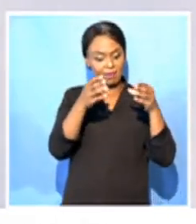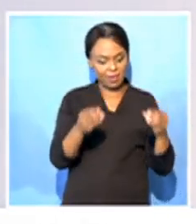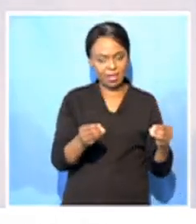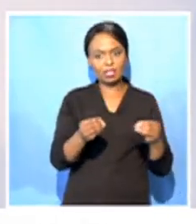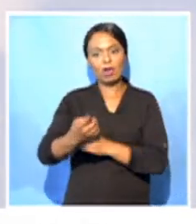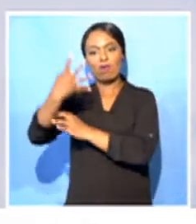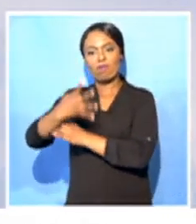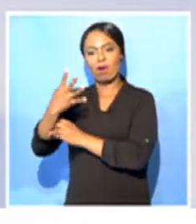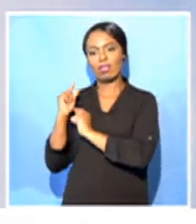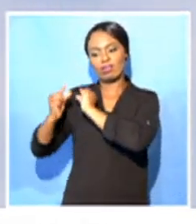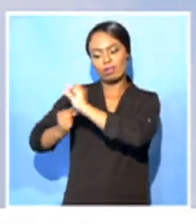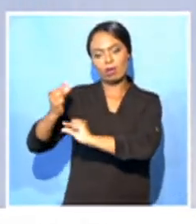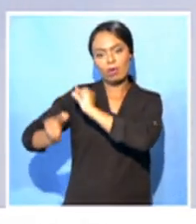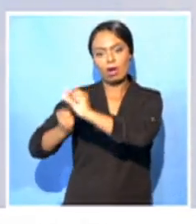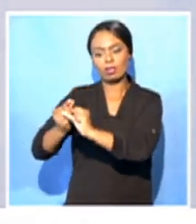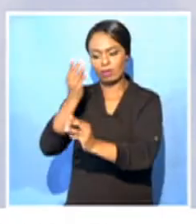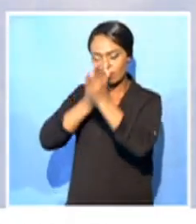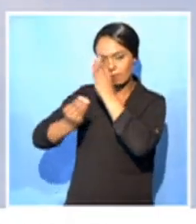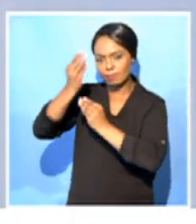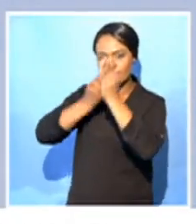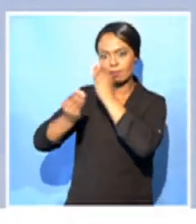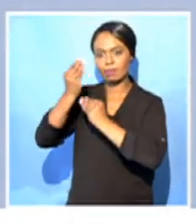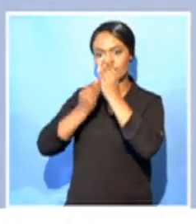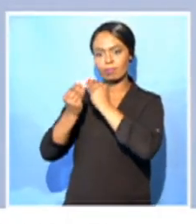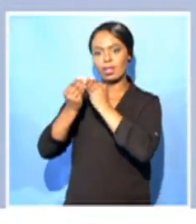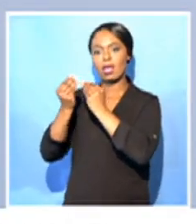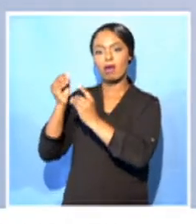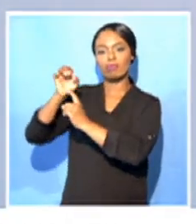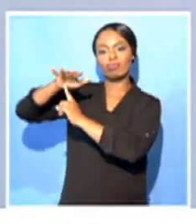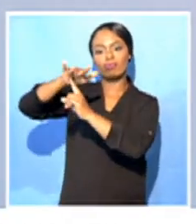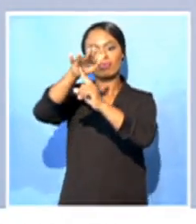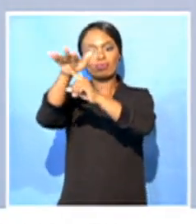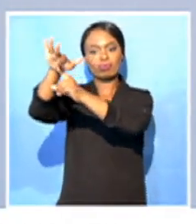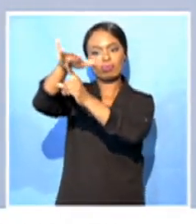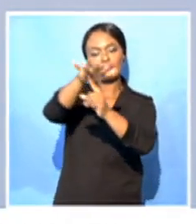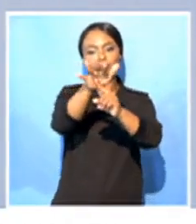4th generation combat aircraft.